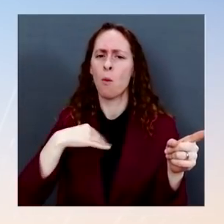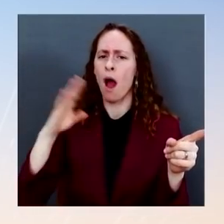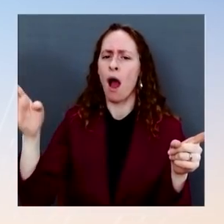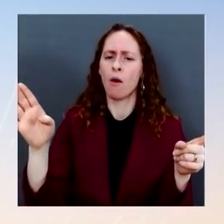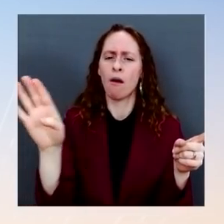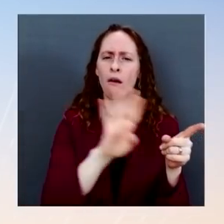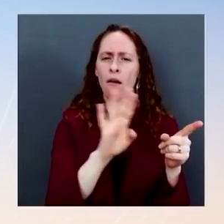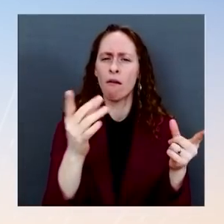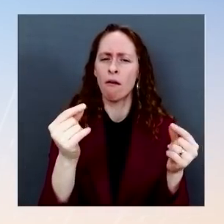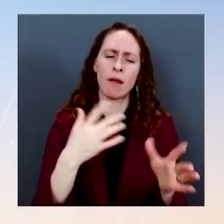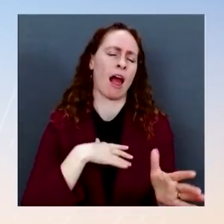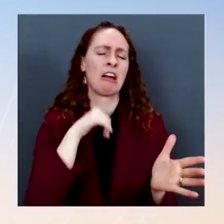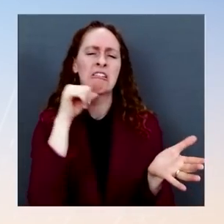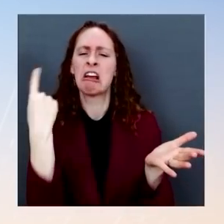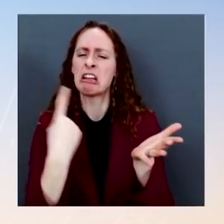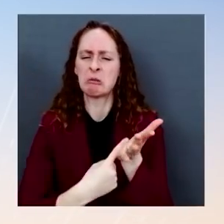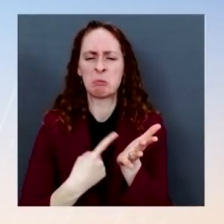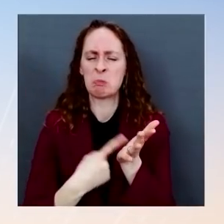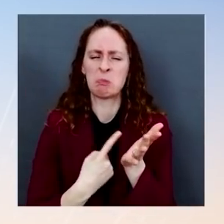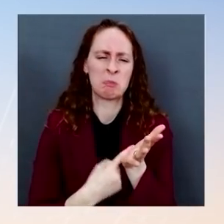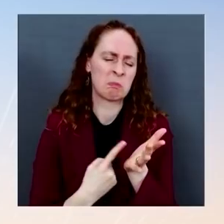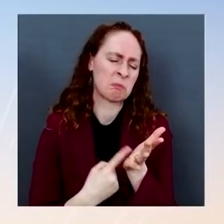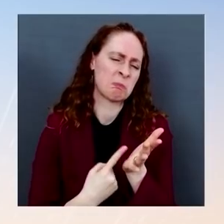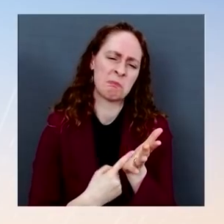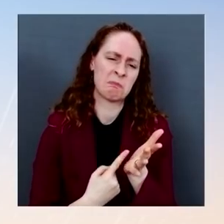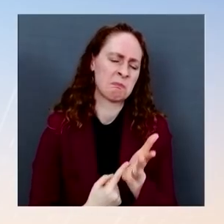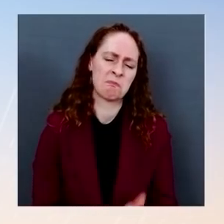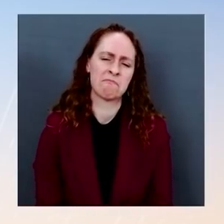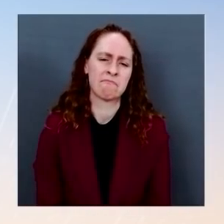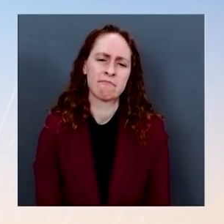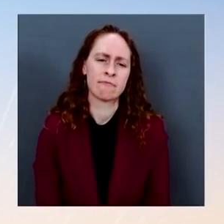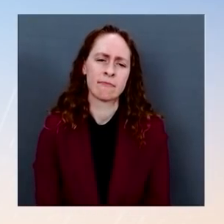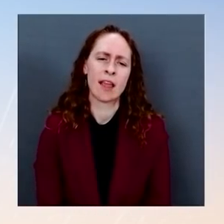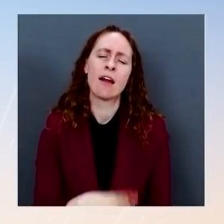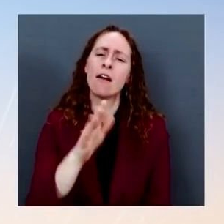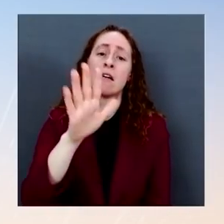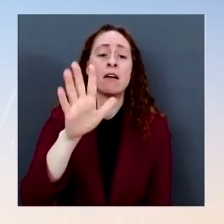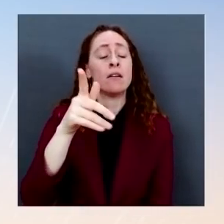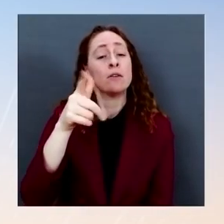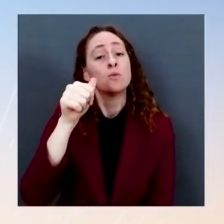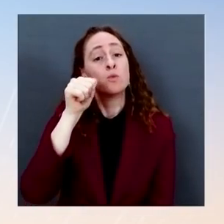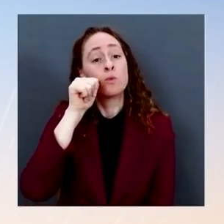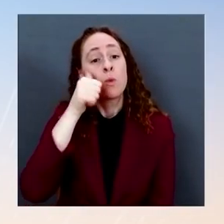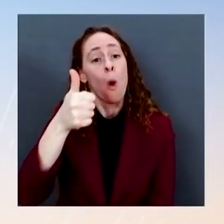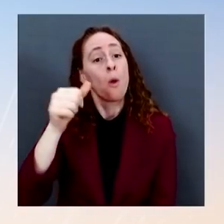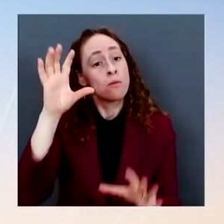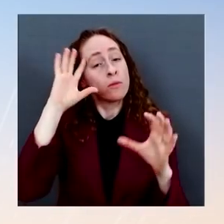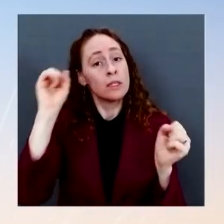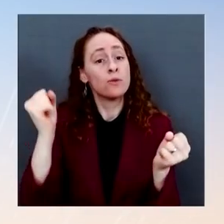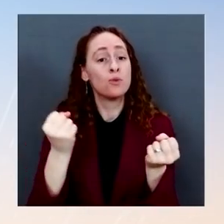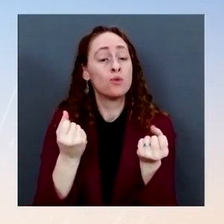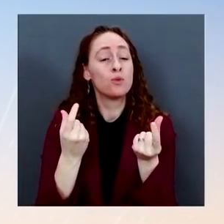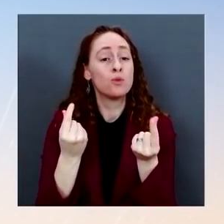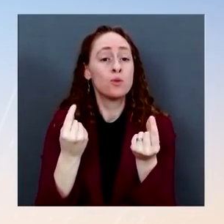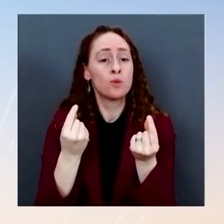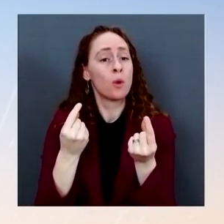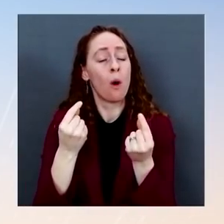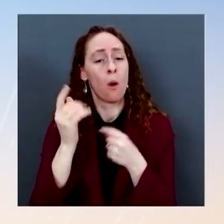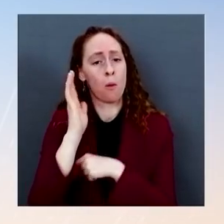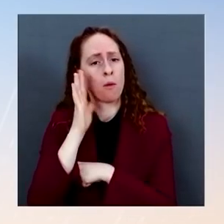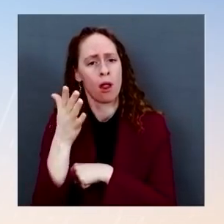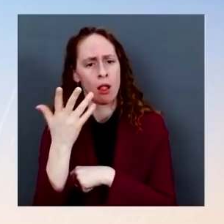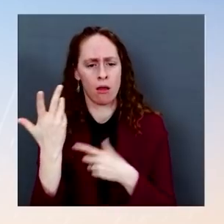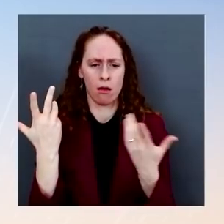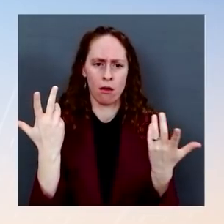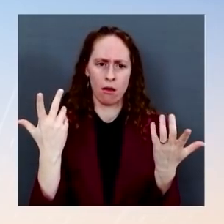is a speech outlining and being direct and clear with the American people about the benefits of being vaccinated, the steps we're going to take